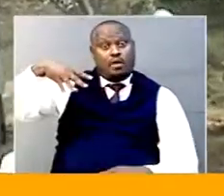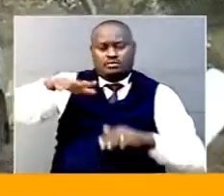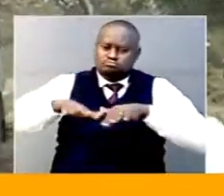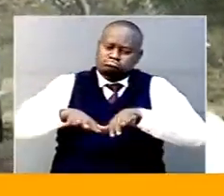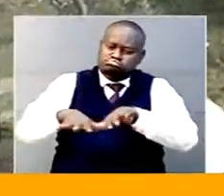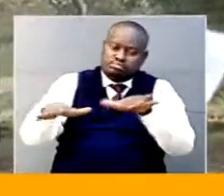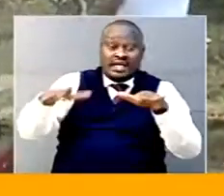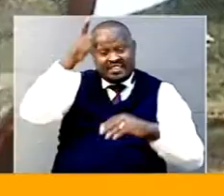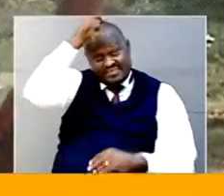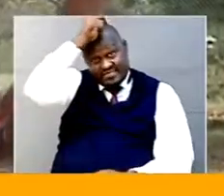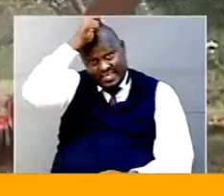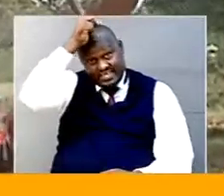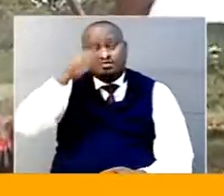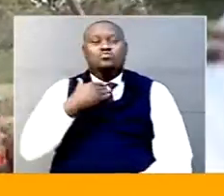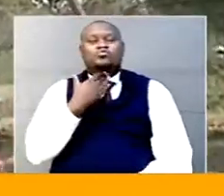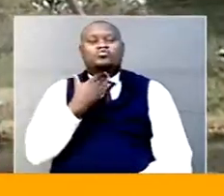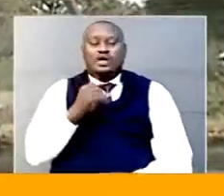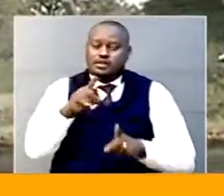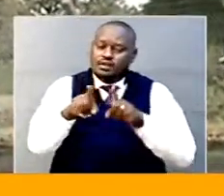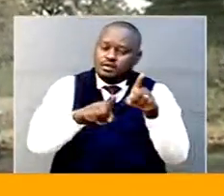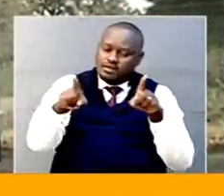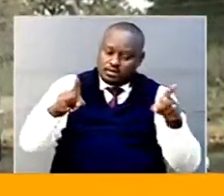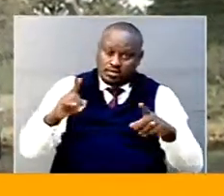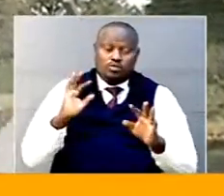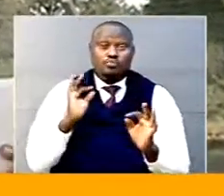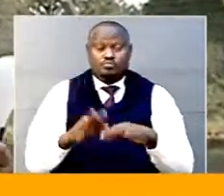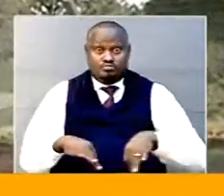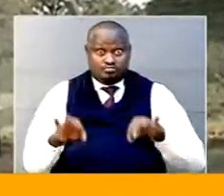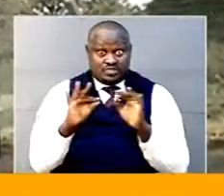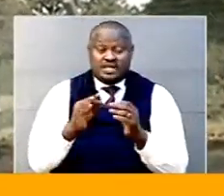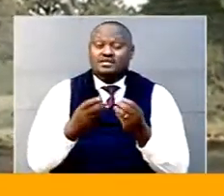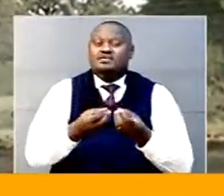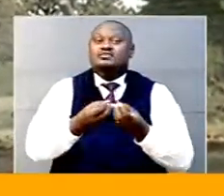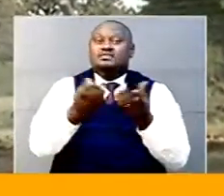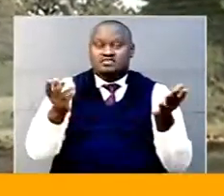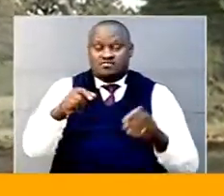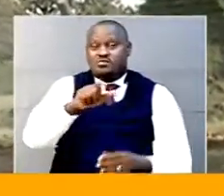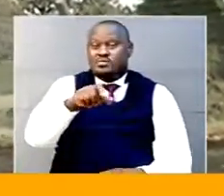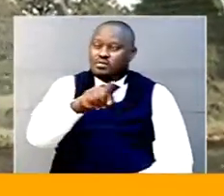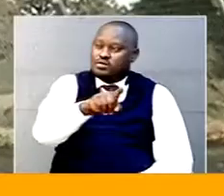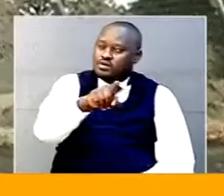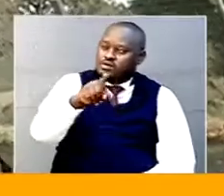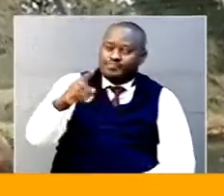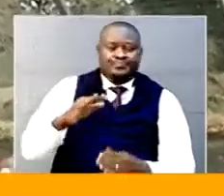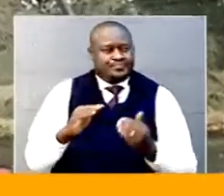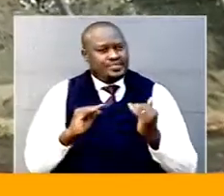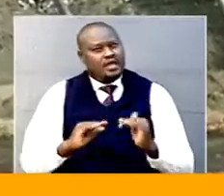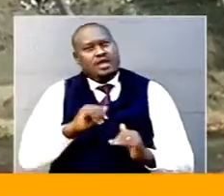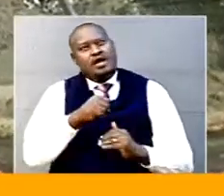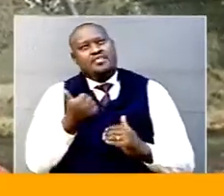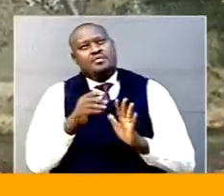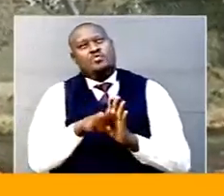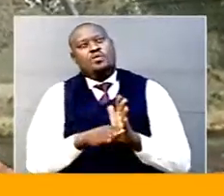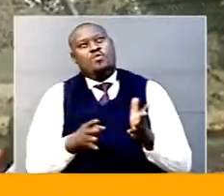extend electricity to the Chakavoga site for the resettlement affected persons. We are also working on